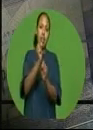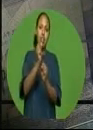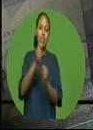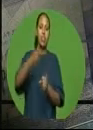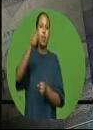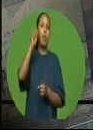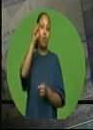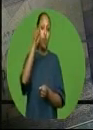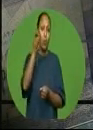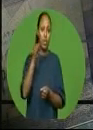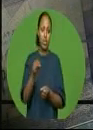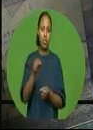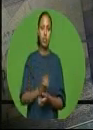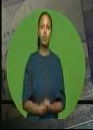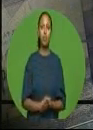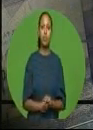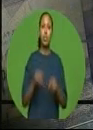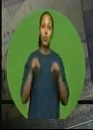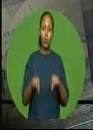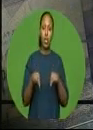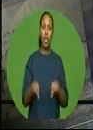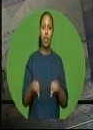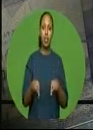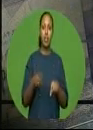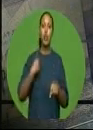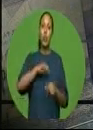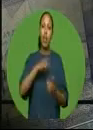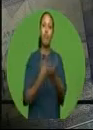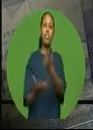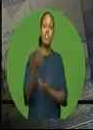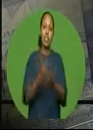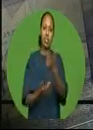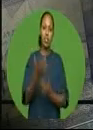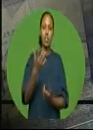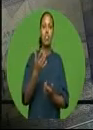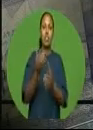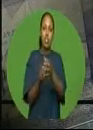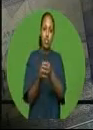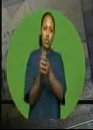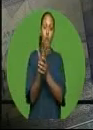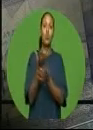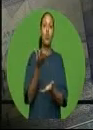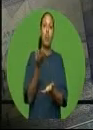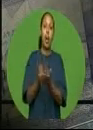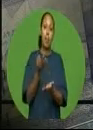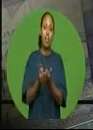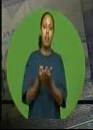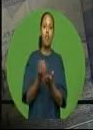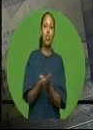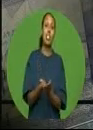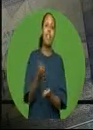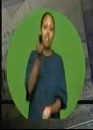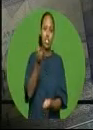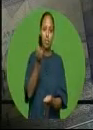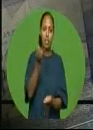the main points. Today, we have discussed source of capital for